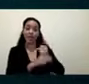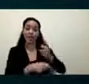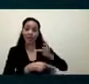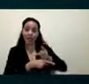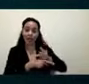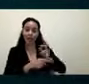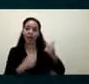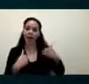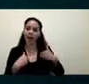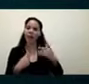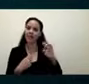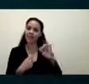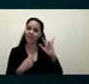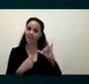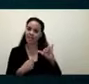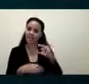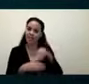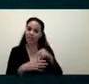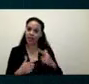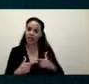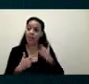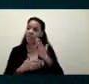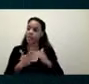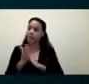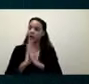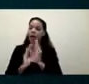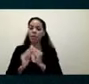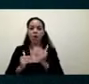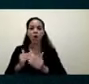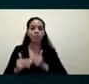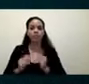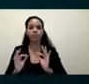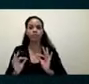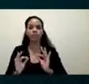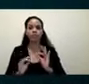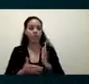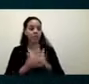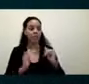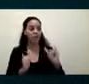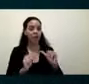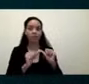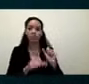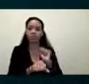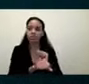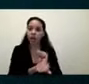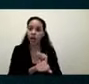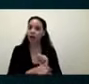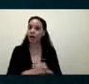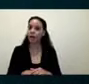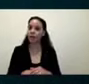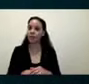some of them become more productive. Some of them then actually can able to hold down a job, whereas they wouldn't have been before. So